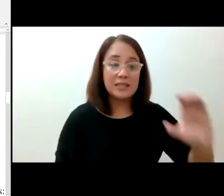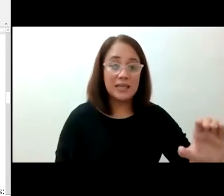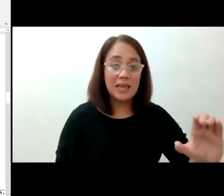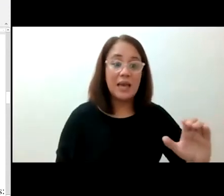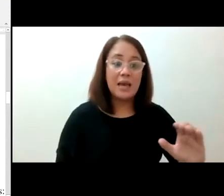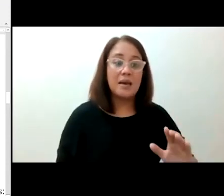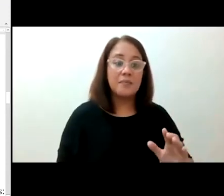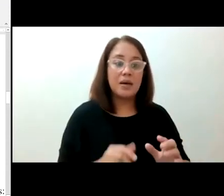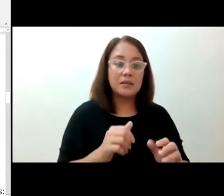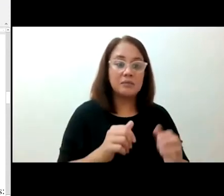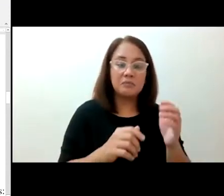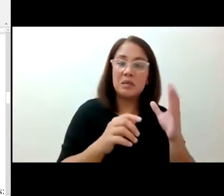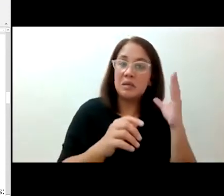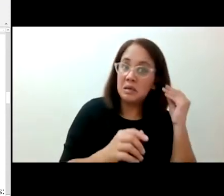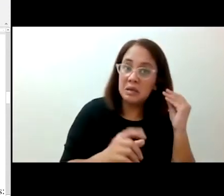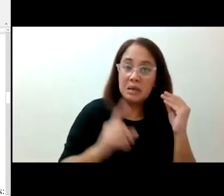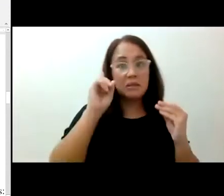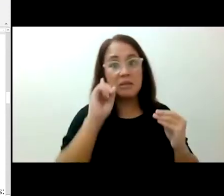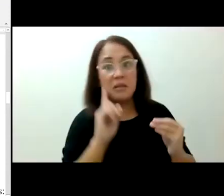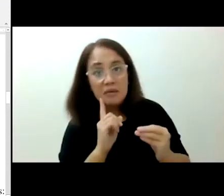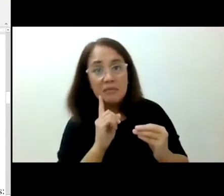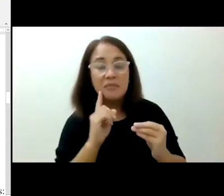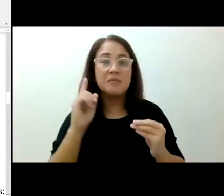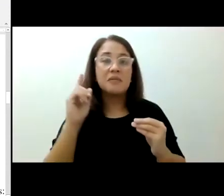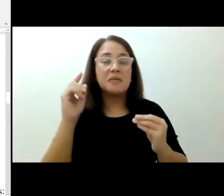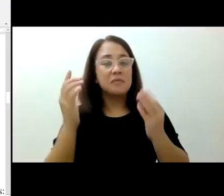either skilled deaf or hearing signers or